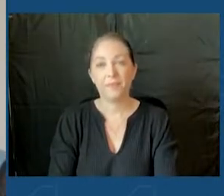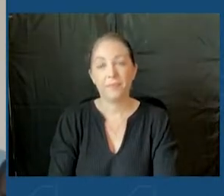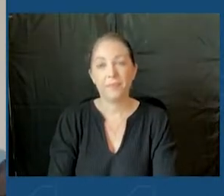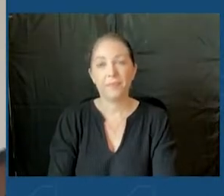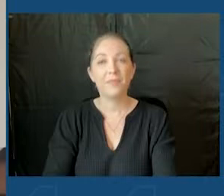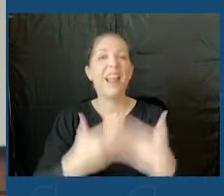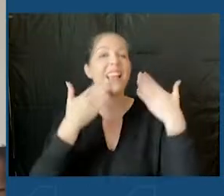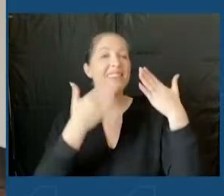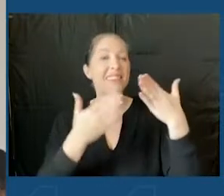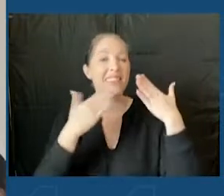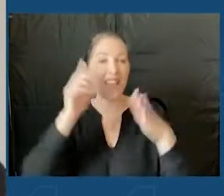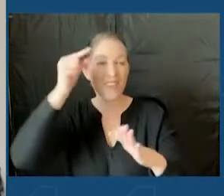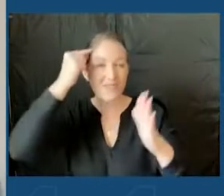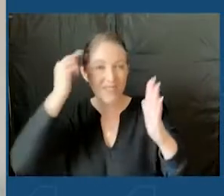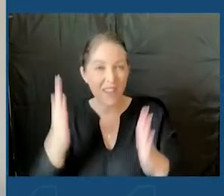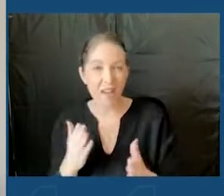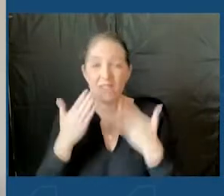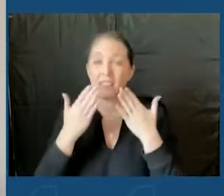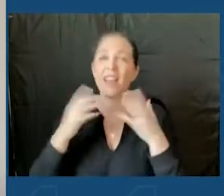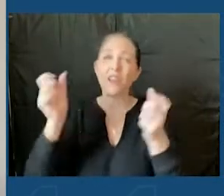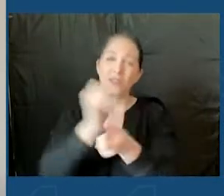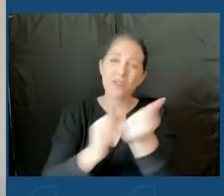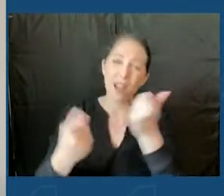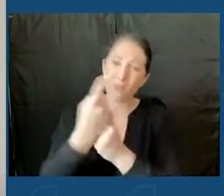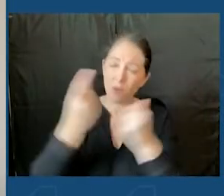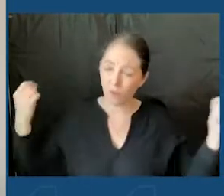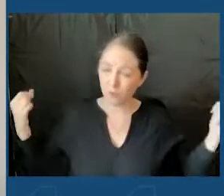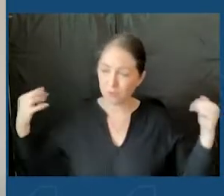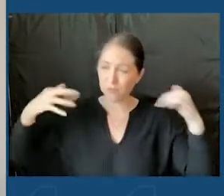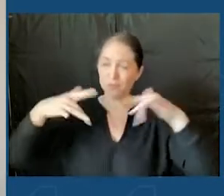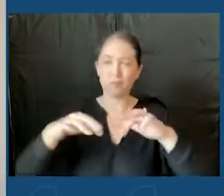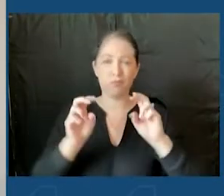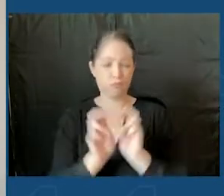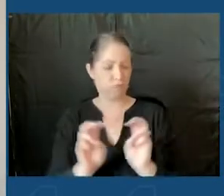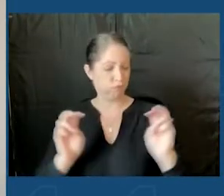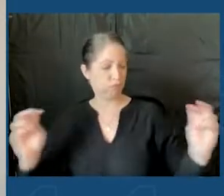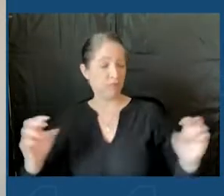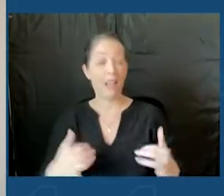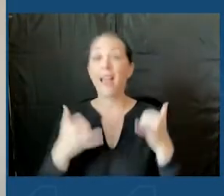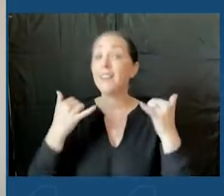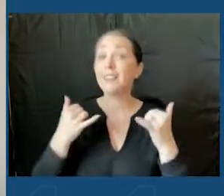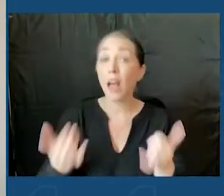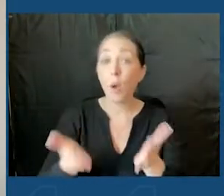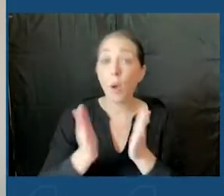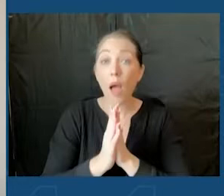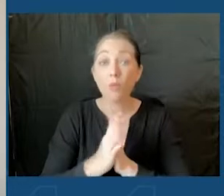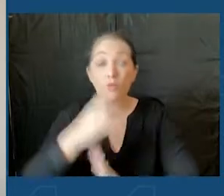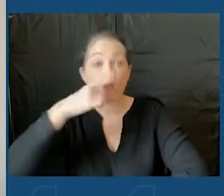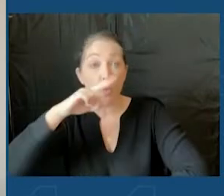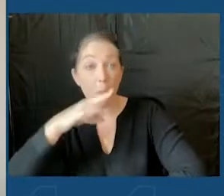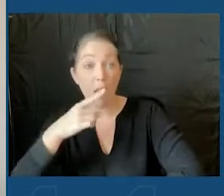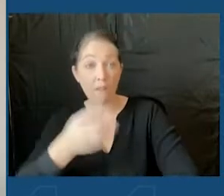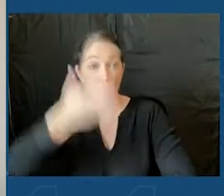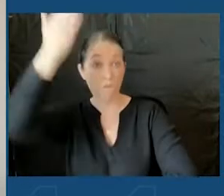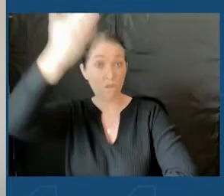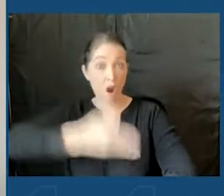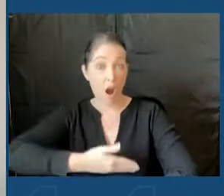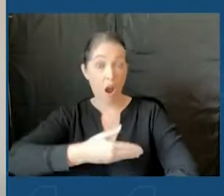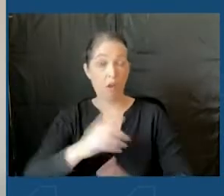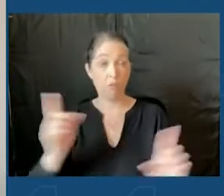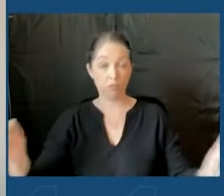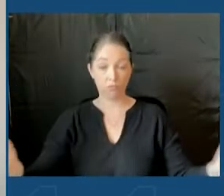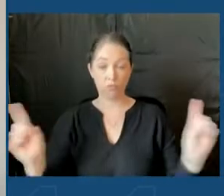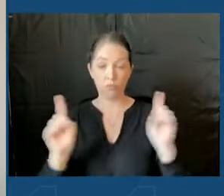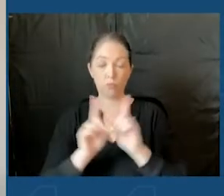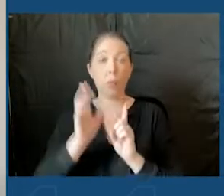Thank you, Governor, and thank you, everyone who has come here. Now we're about to ask you if you would come to the front, because we're about to do the